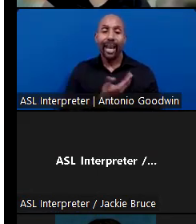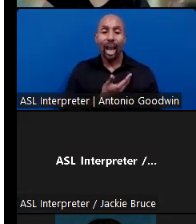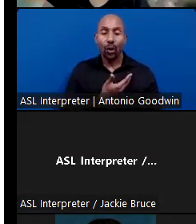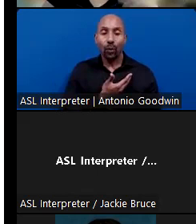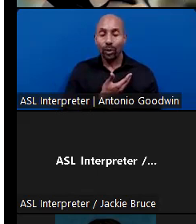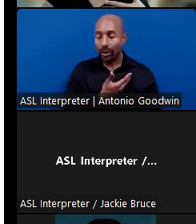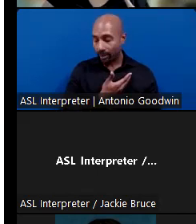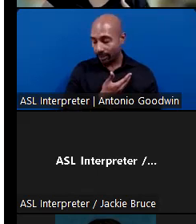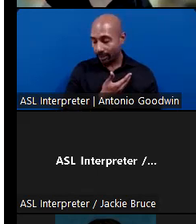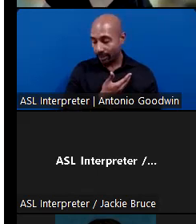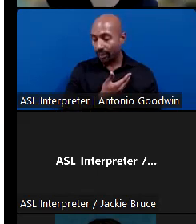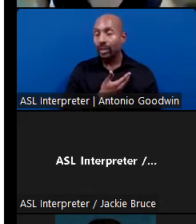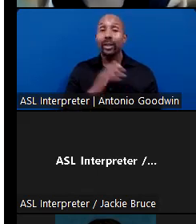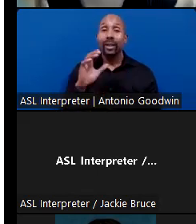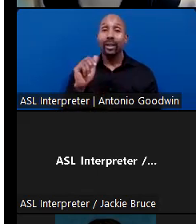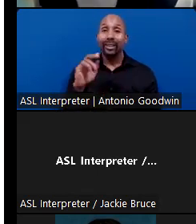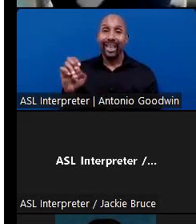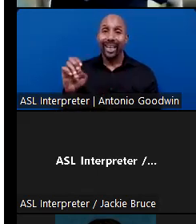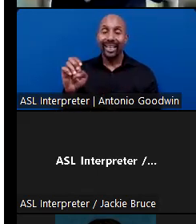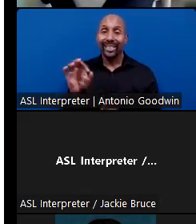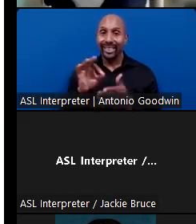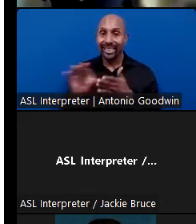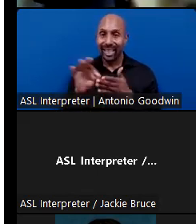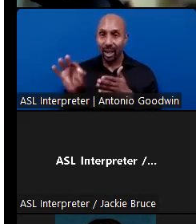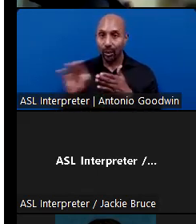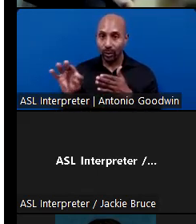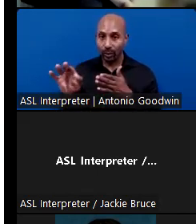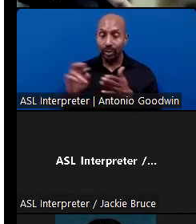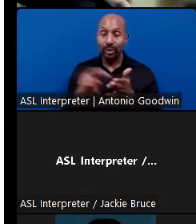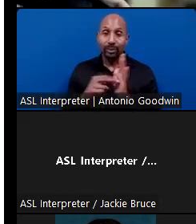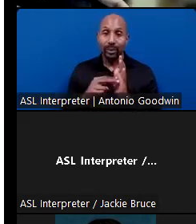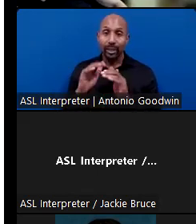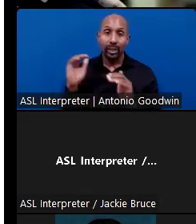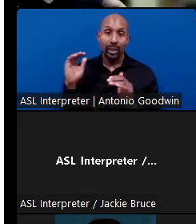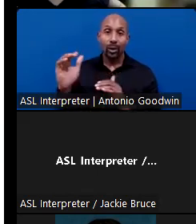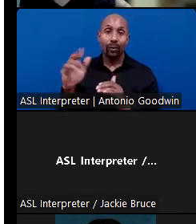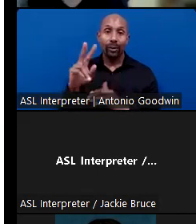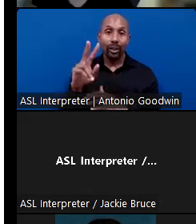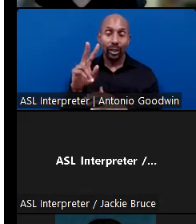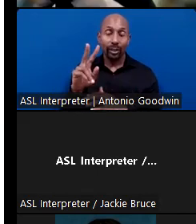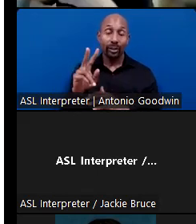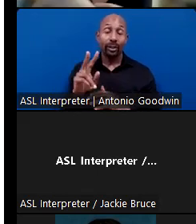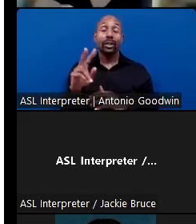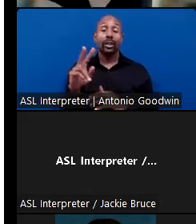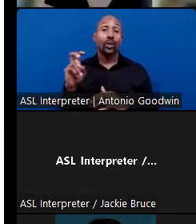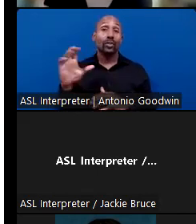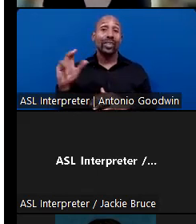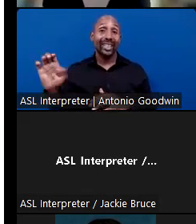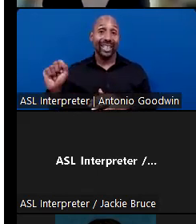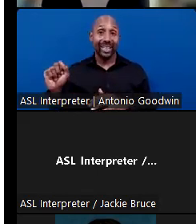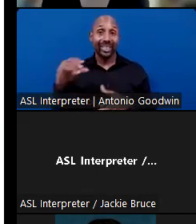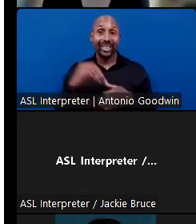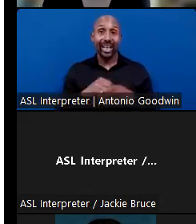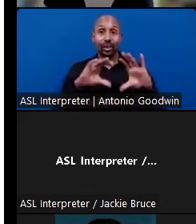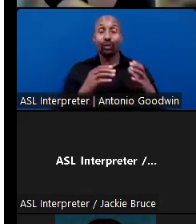we have a case count over case count, meaning over 200 cases of COVID per 100,000.